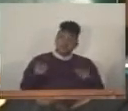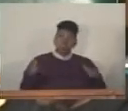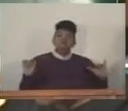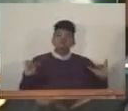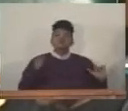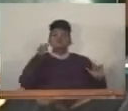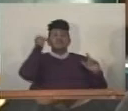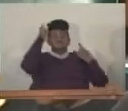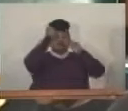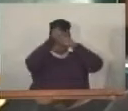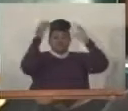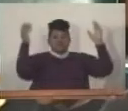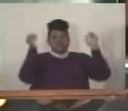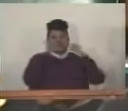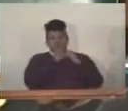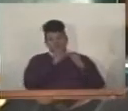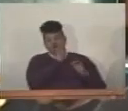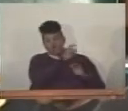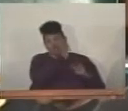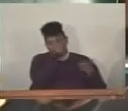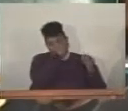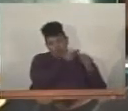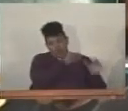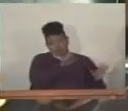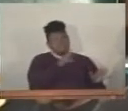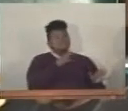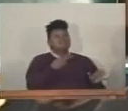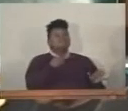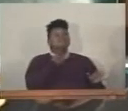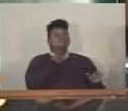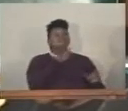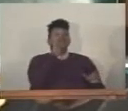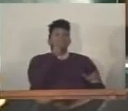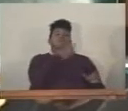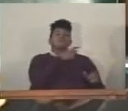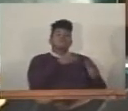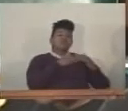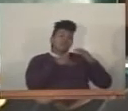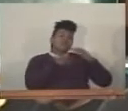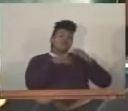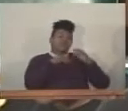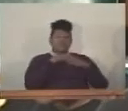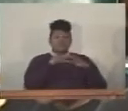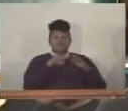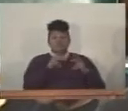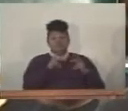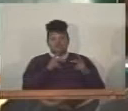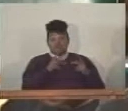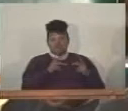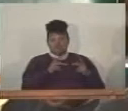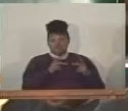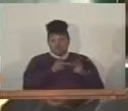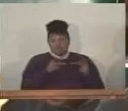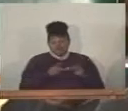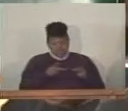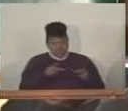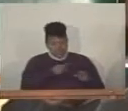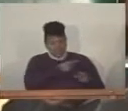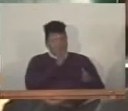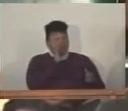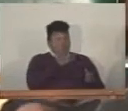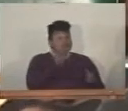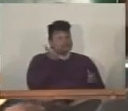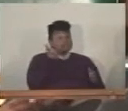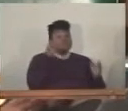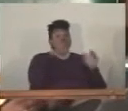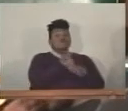loophole. A judge in a criminal trial will be empowered to order generally that a convicted person make restitution to